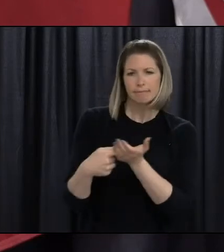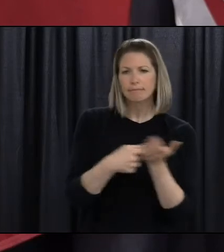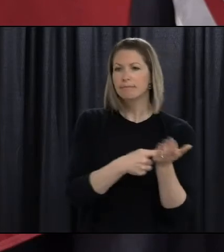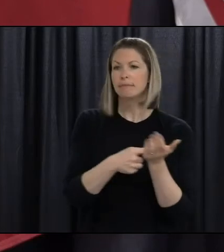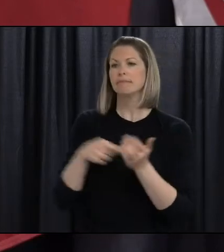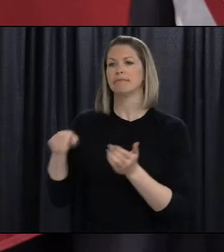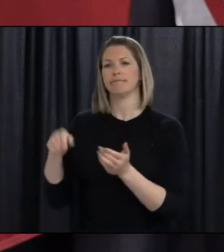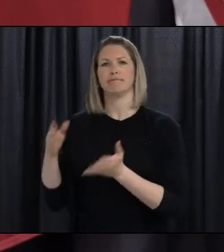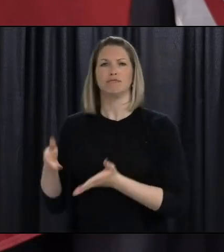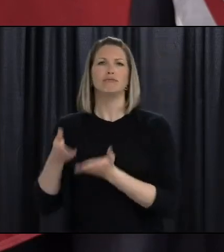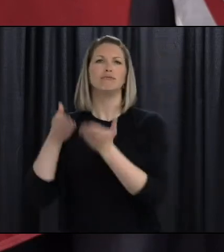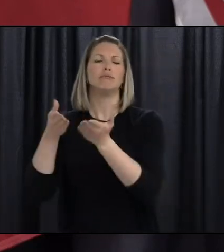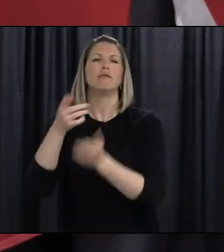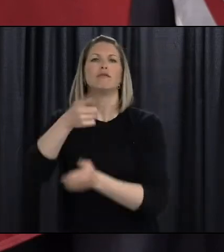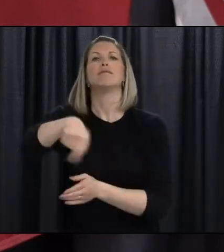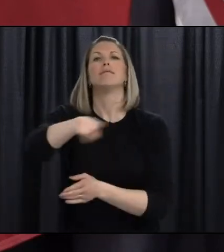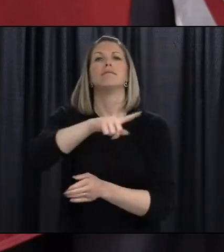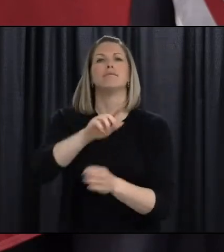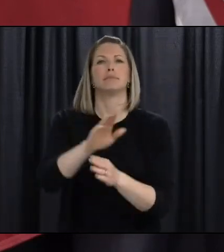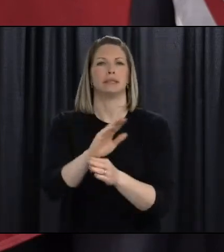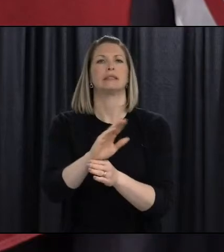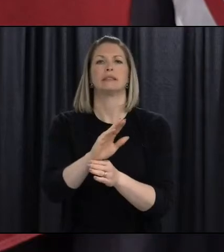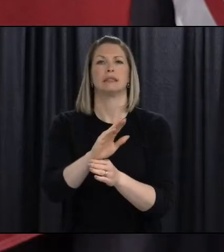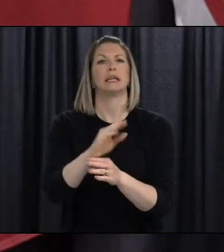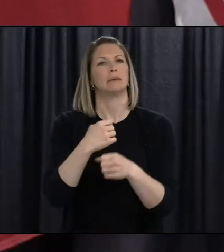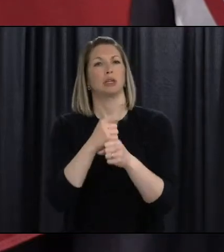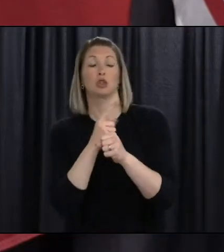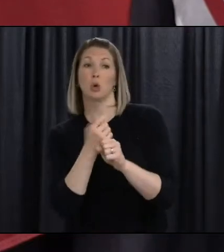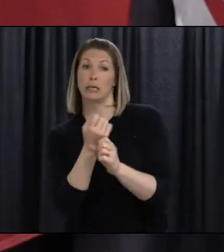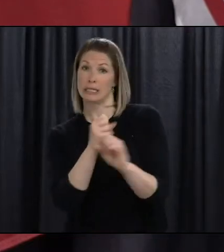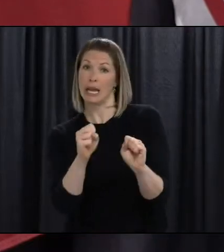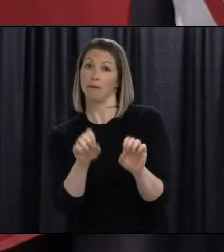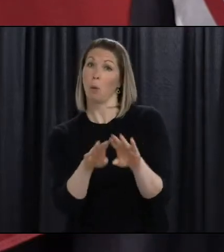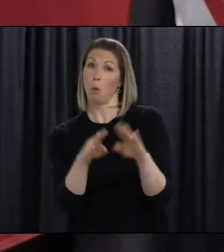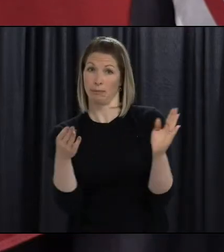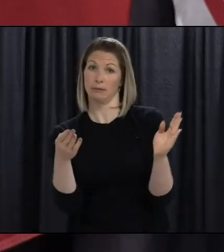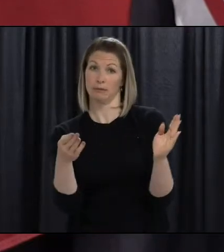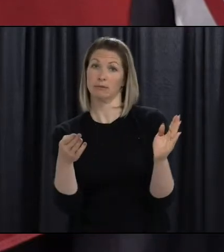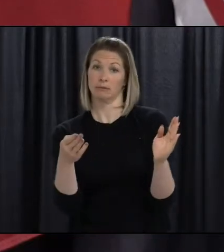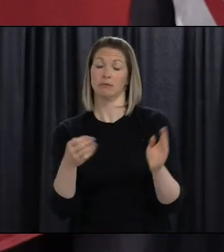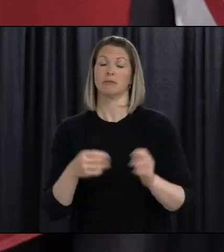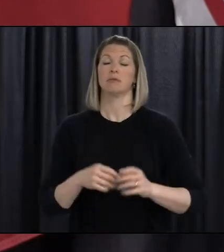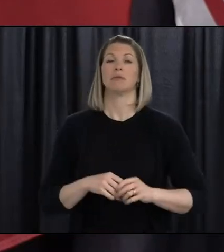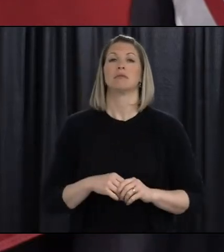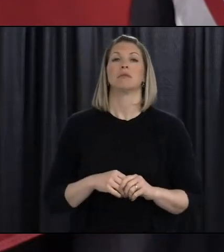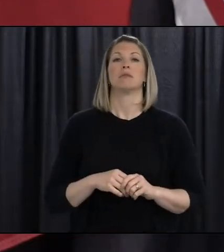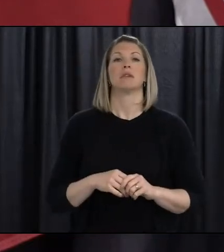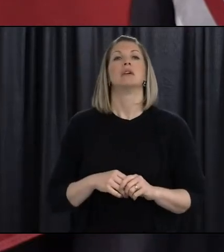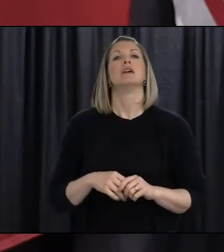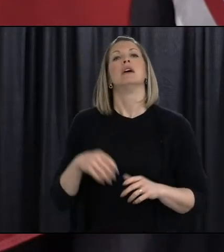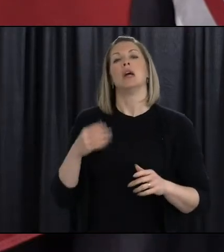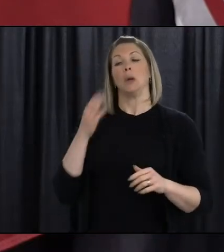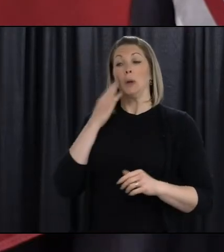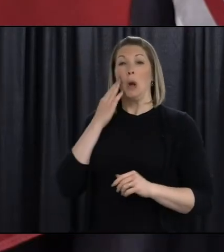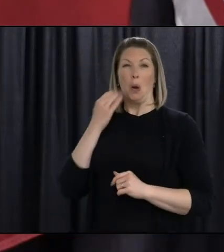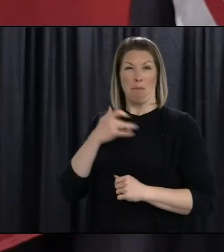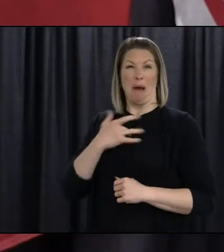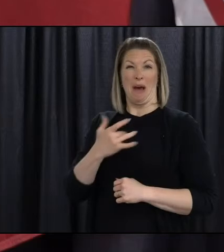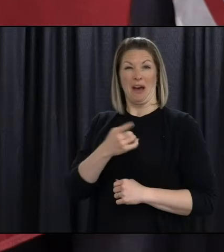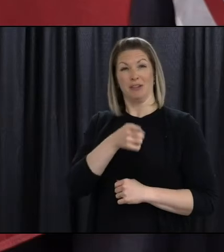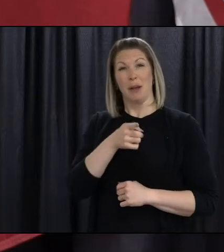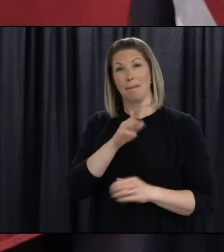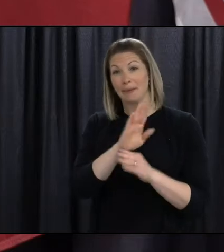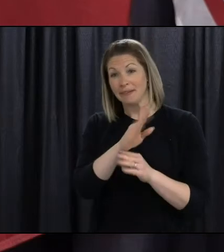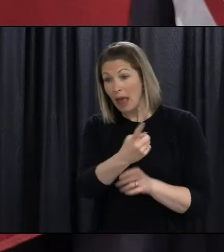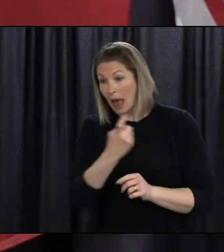about operating in the context of this pandemic. As you know, with any discussion, that can often lead to further questions. So